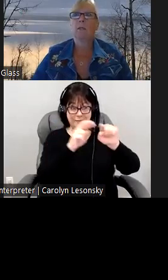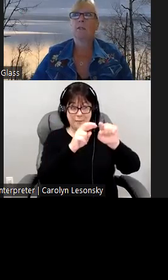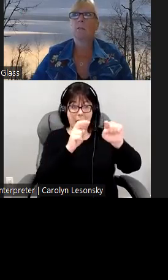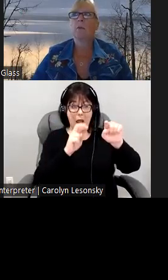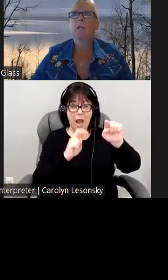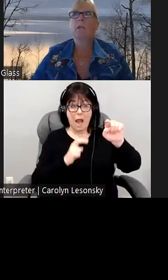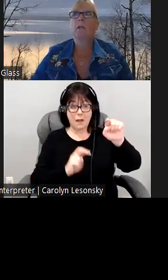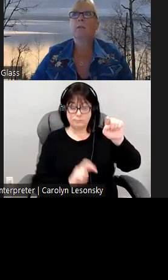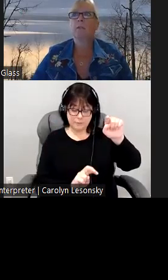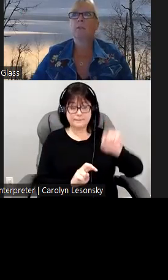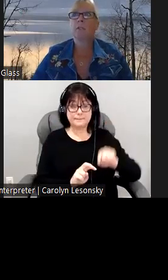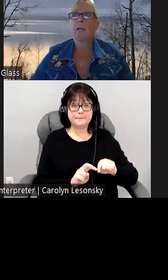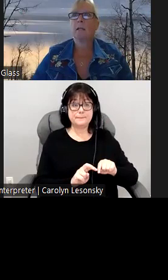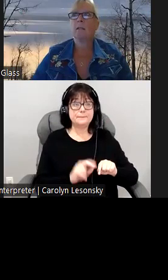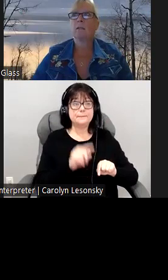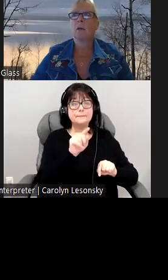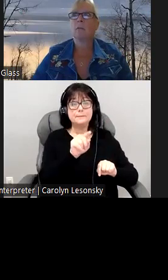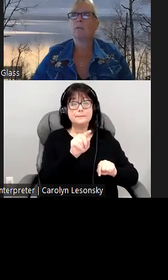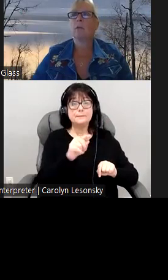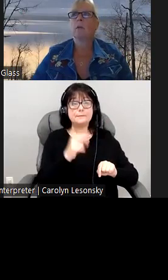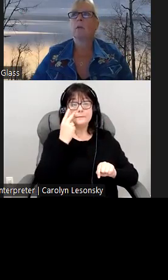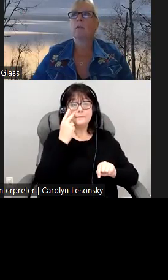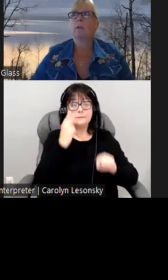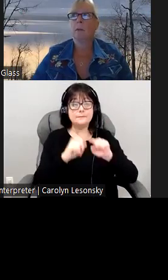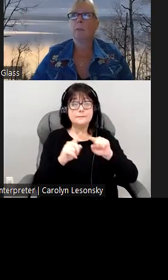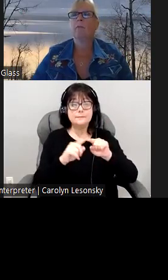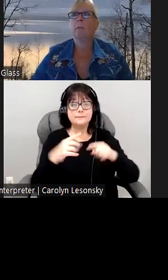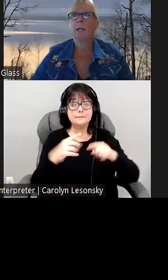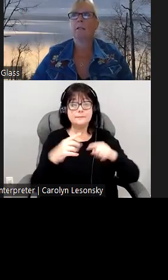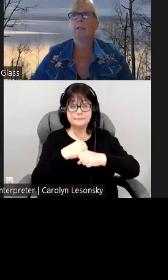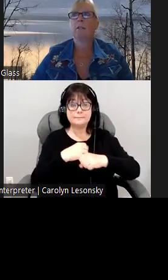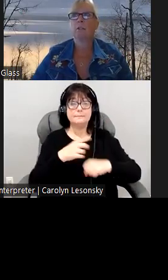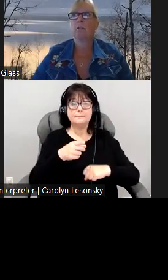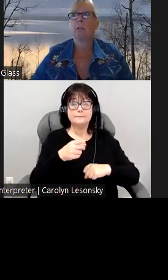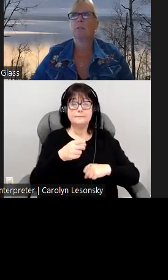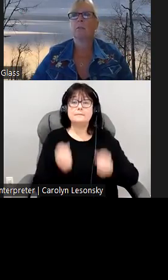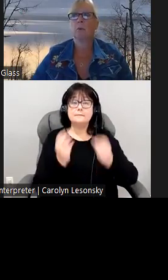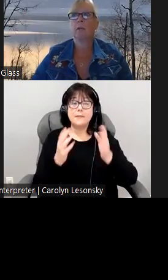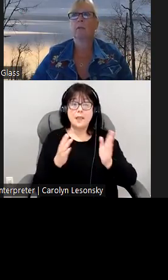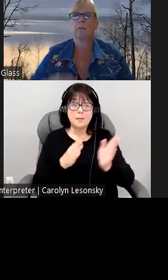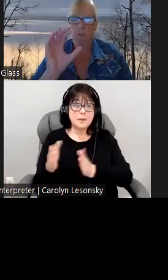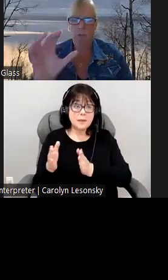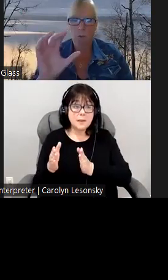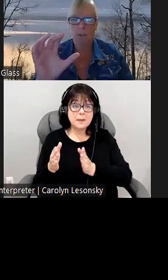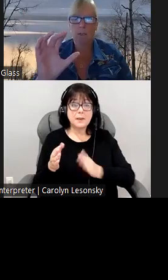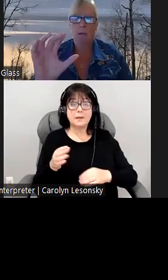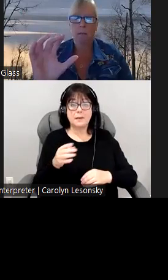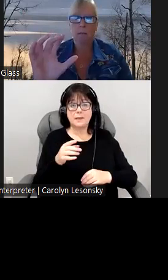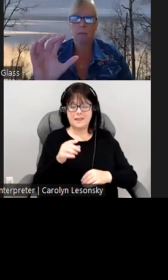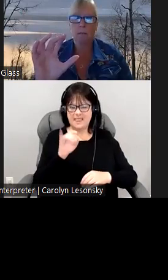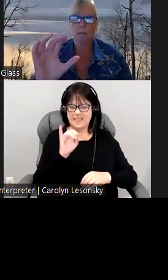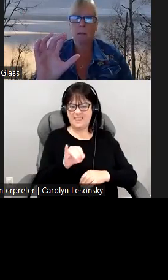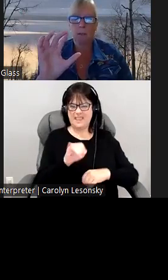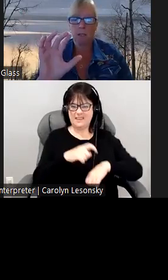And it has a summary of the different statuses of the number of plans that are shown on this report for this moment in